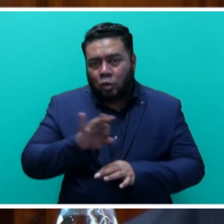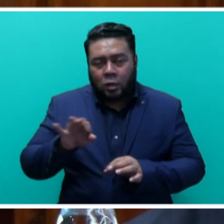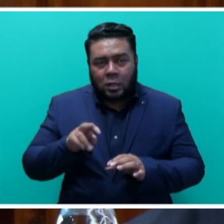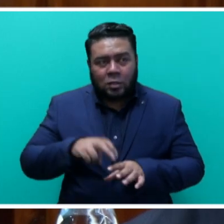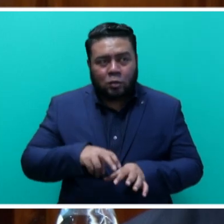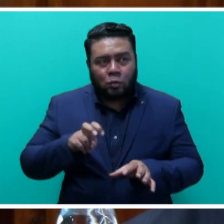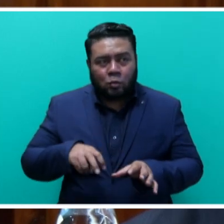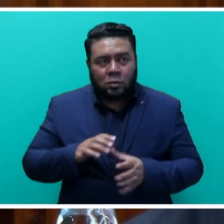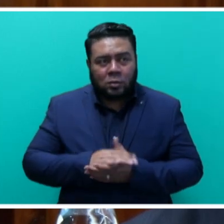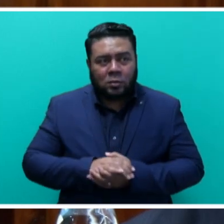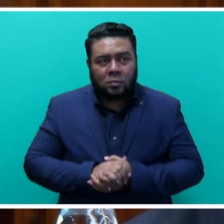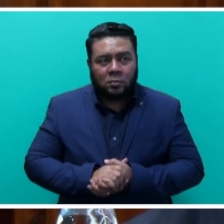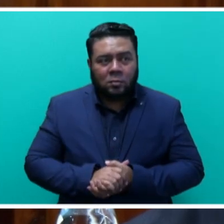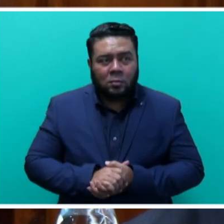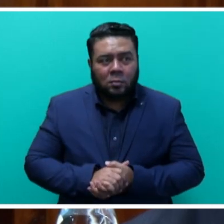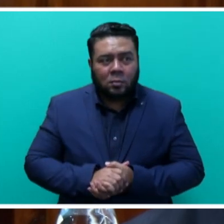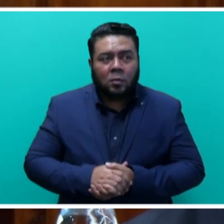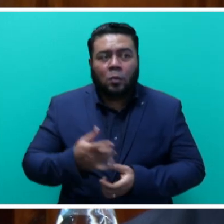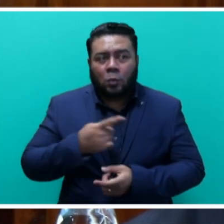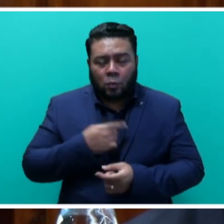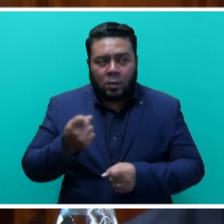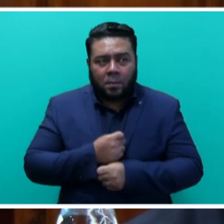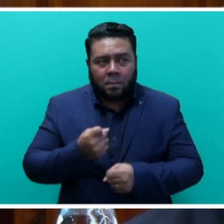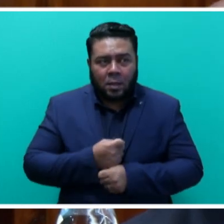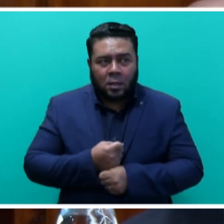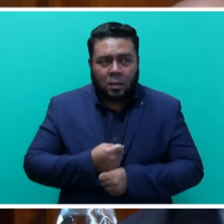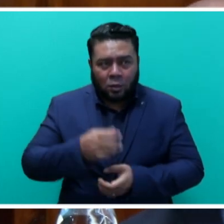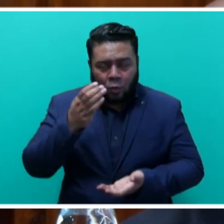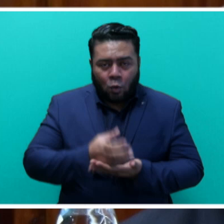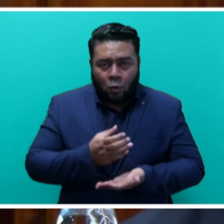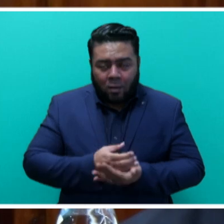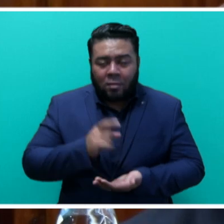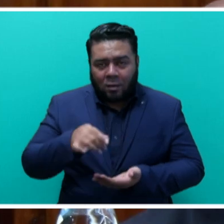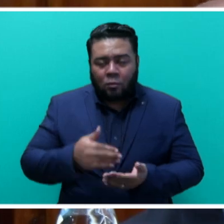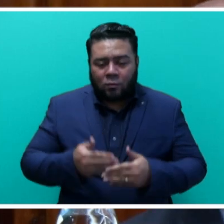think we made a commitment to correct that going forward, Honorable Speaker.